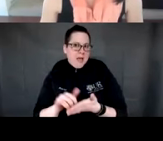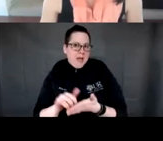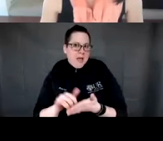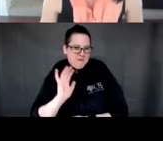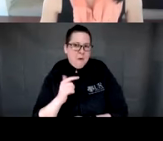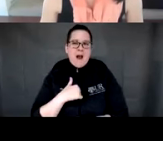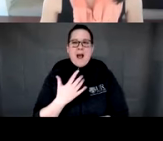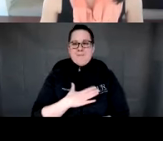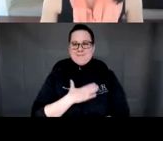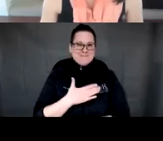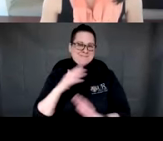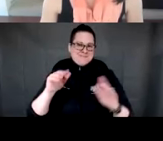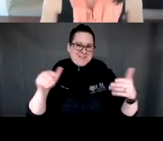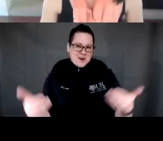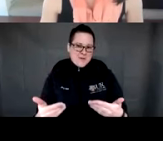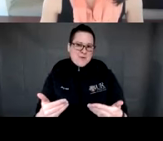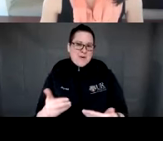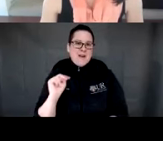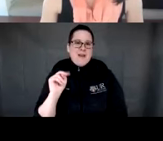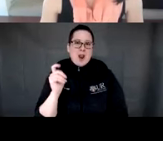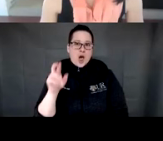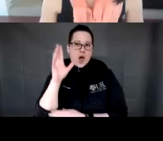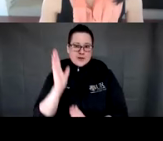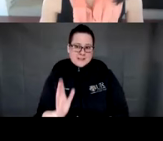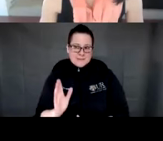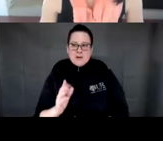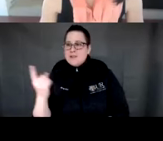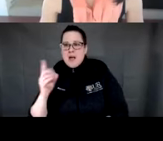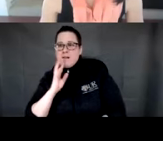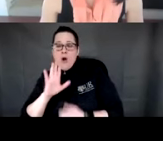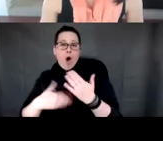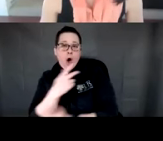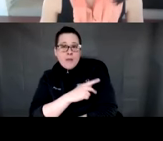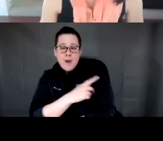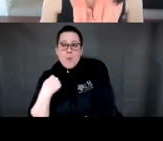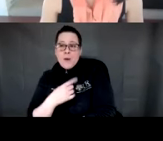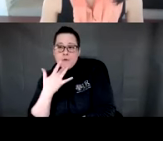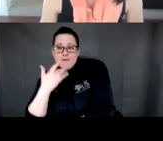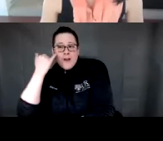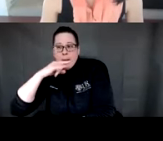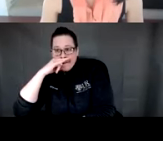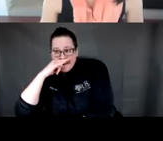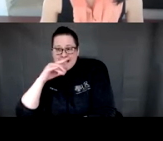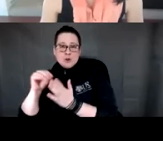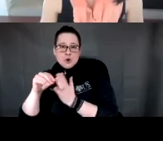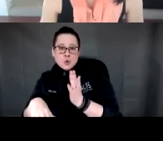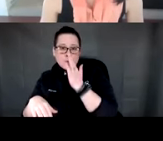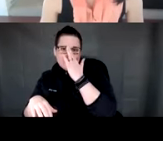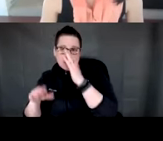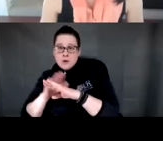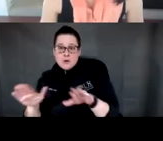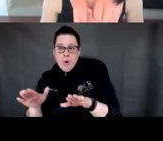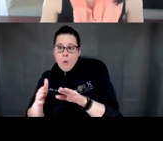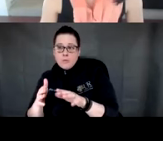I'm pleased to introduce our Notter speaker. We need to follow these patients. We prefer if PEDS students don't